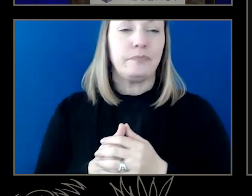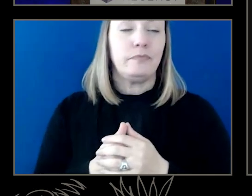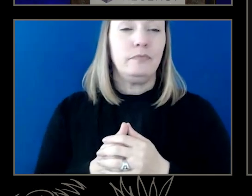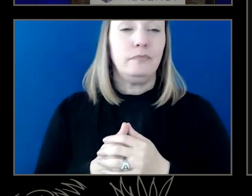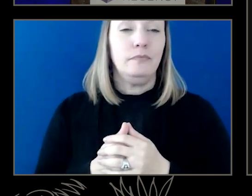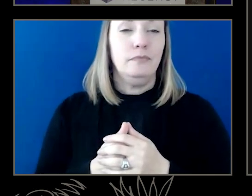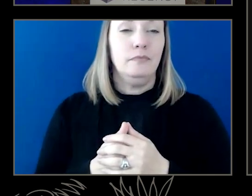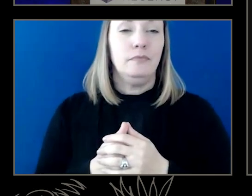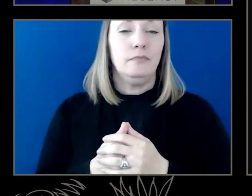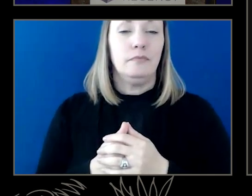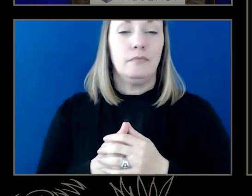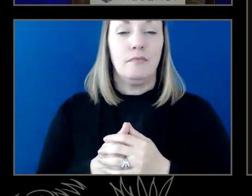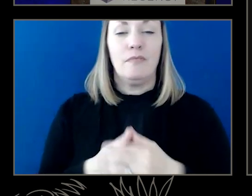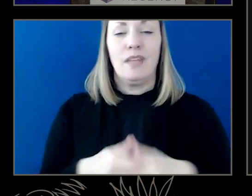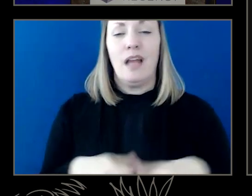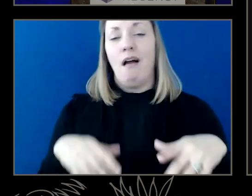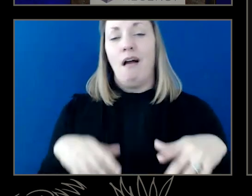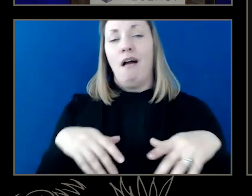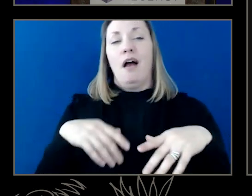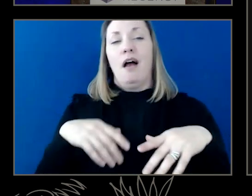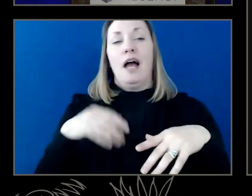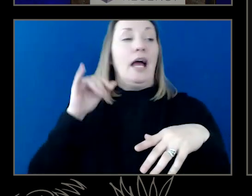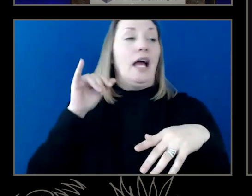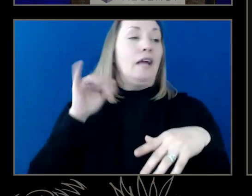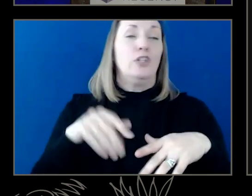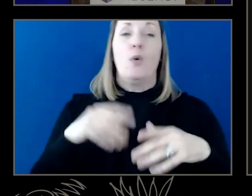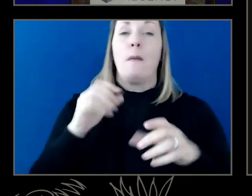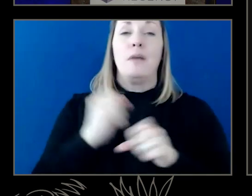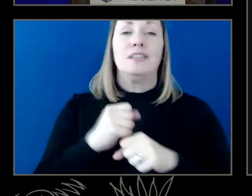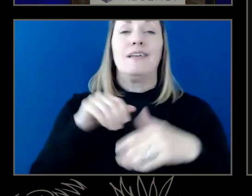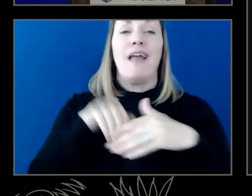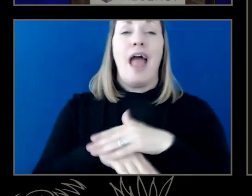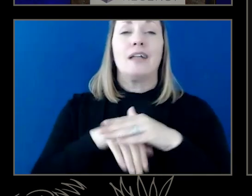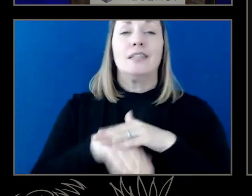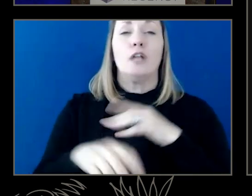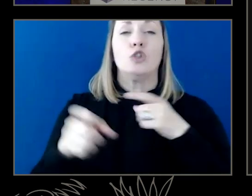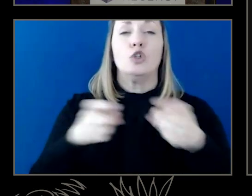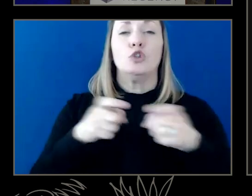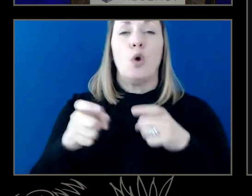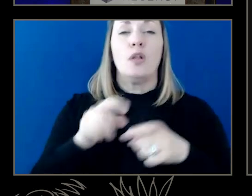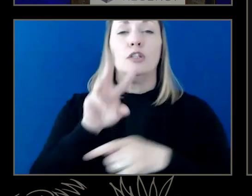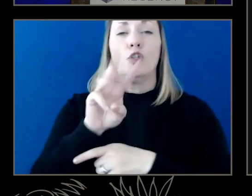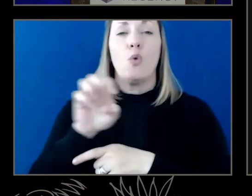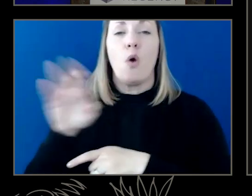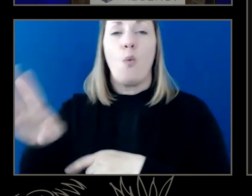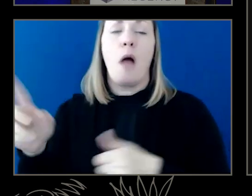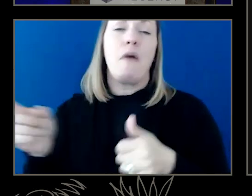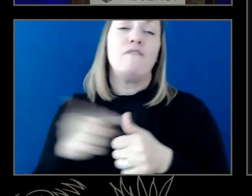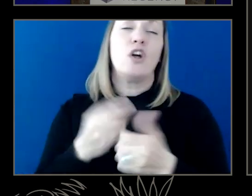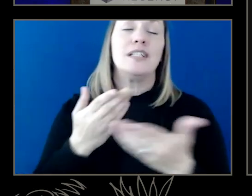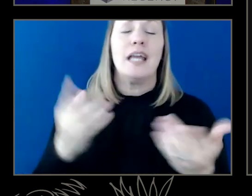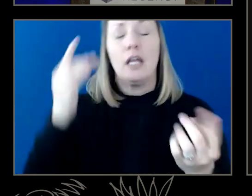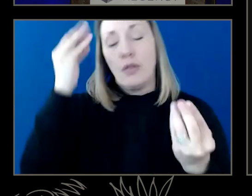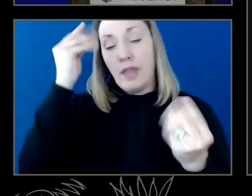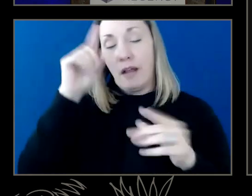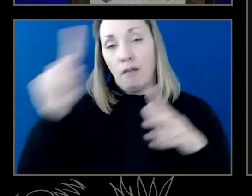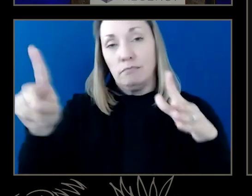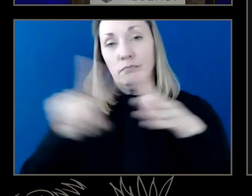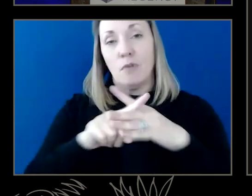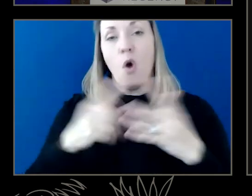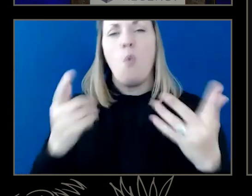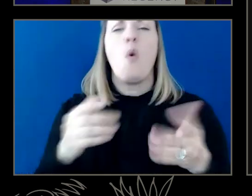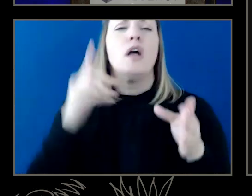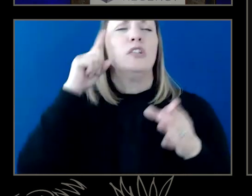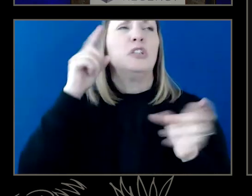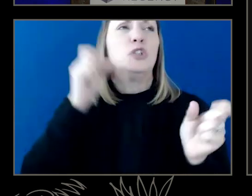Imagine you are building access control into your web application. The first question that you'd probably ask yourself is, what